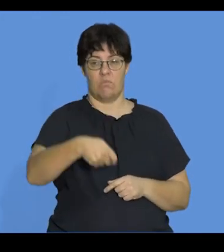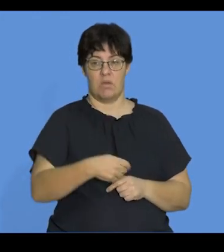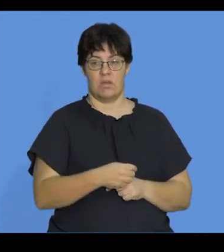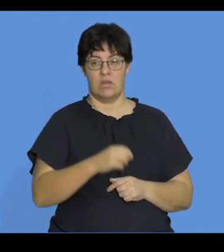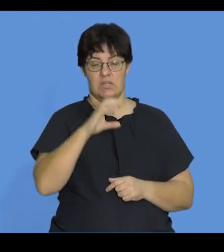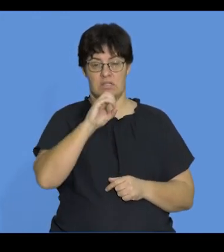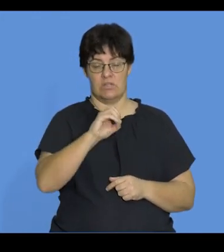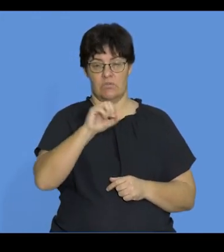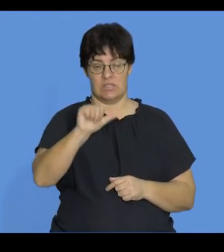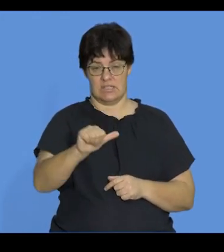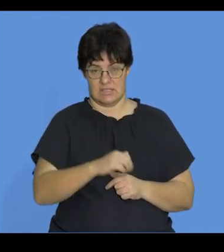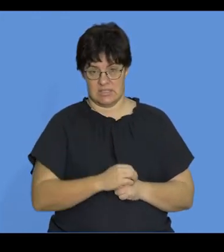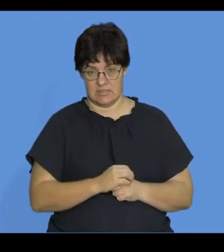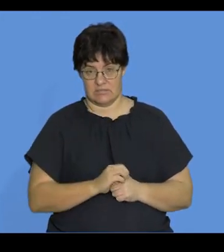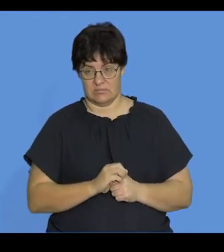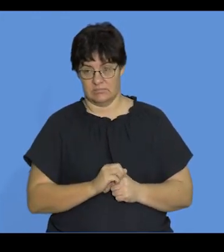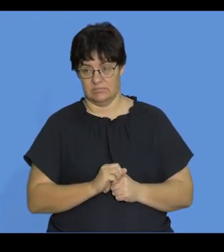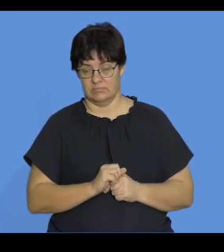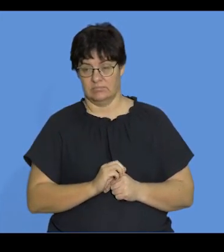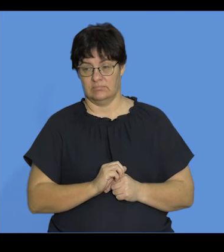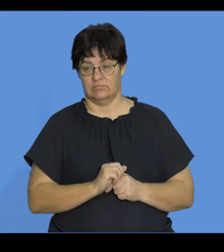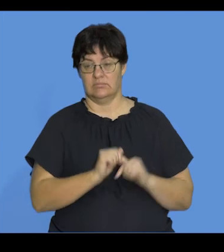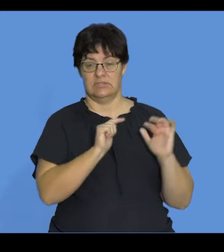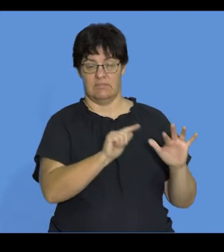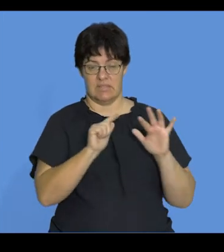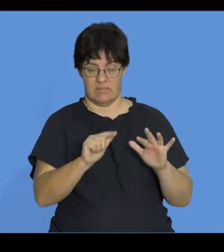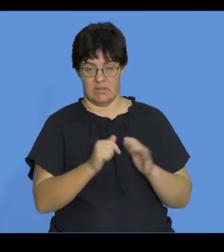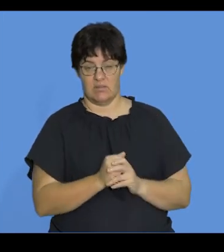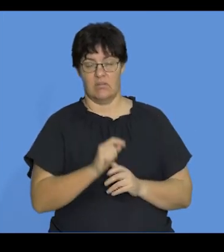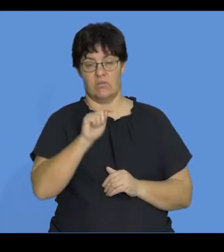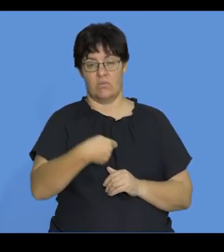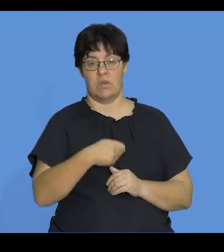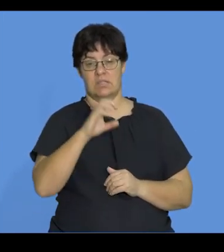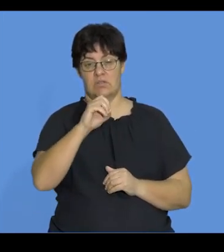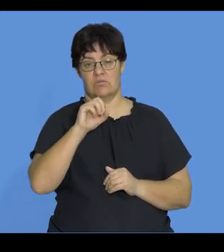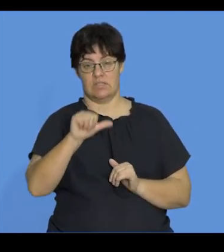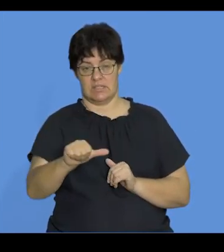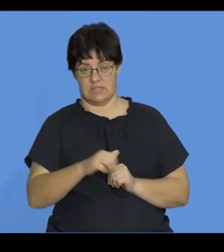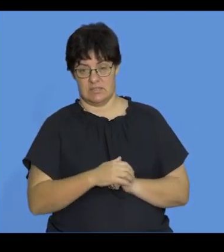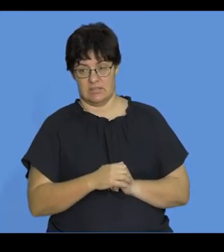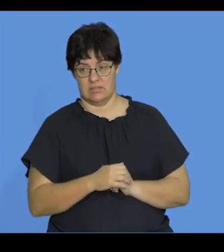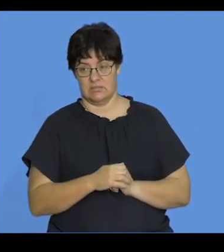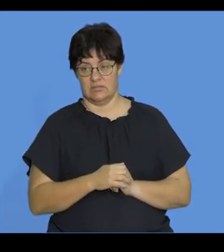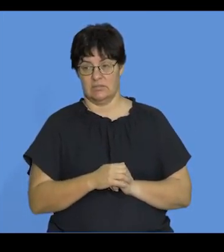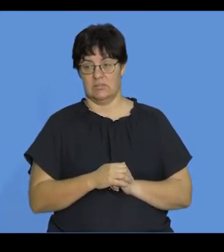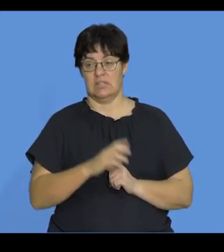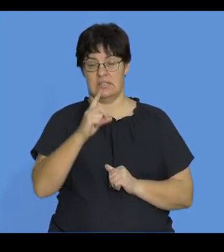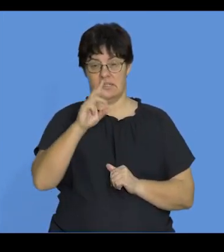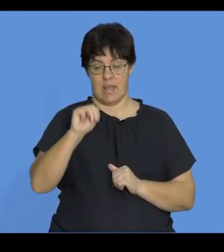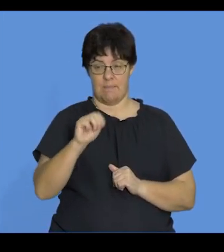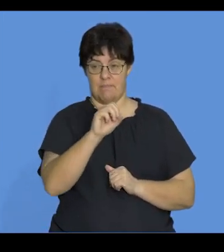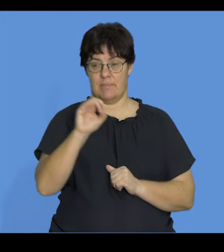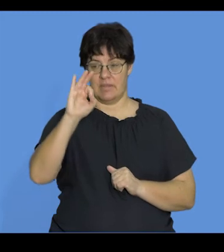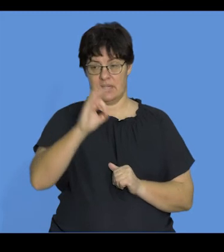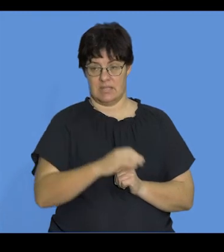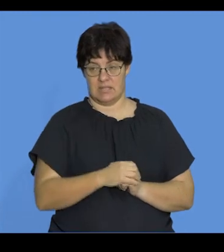77.06, right? 77.06 0.06 cubic